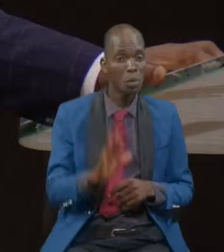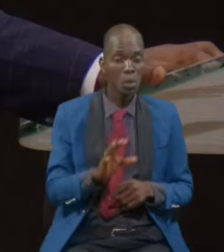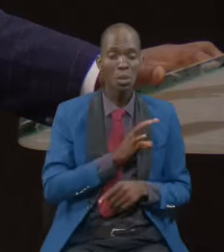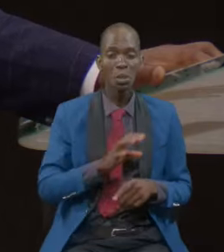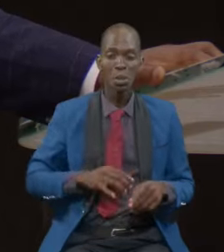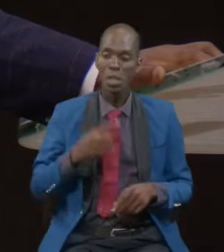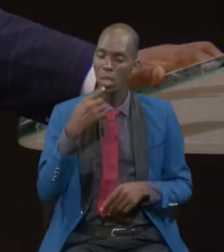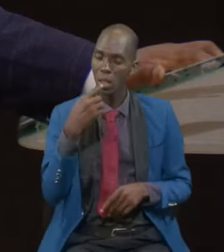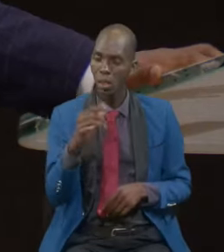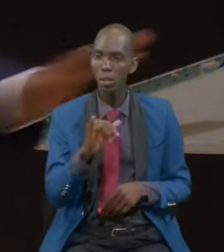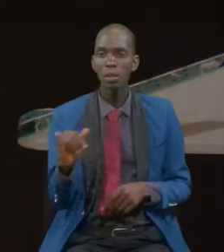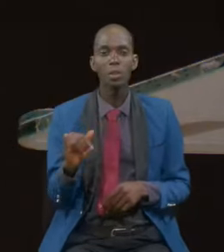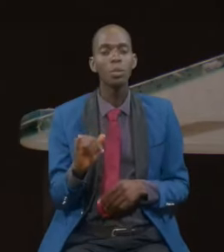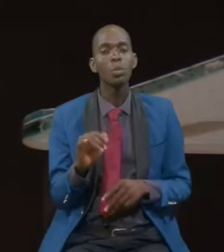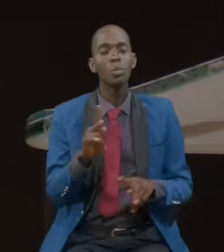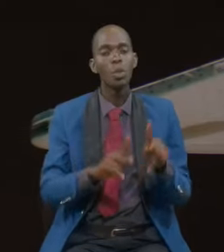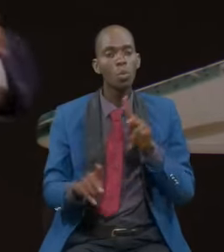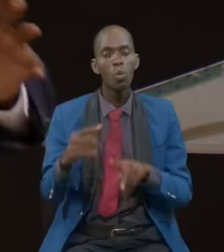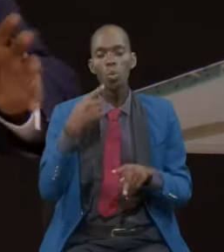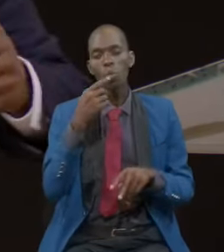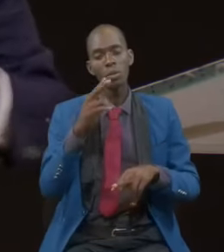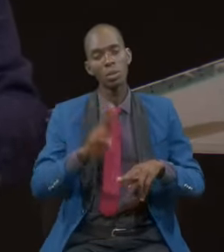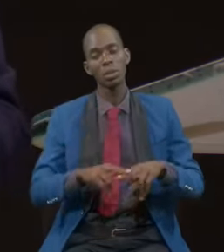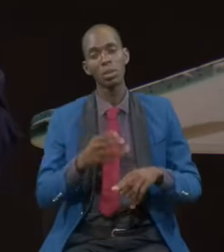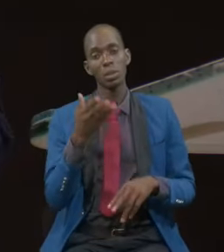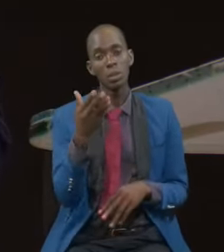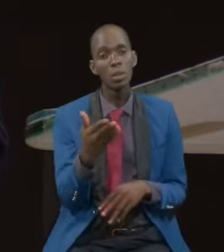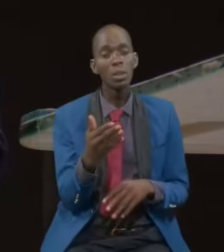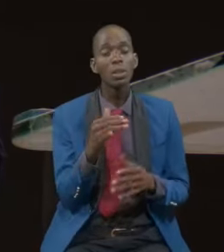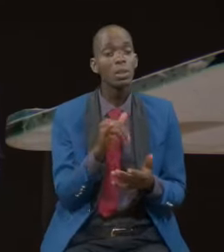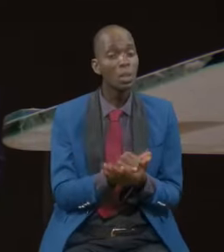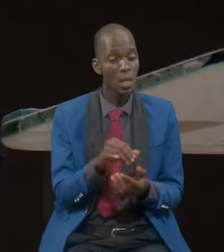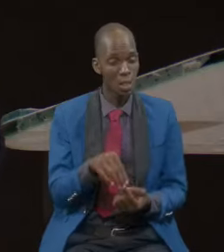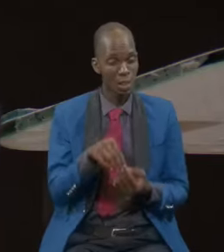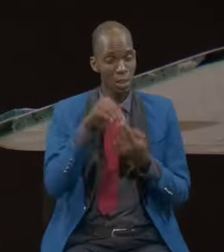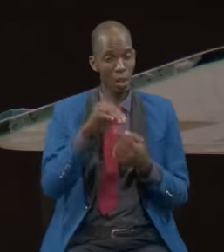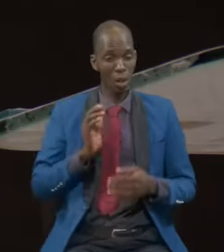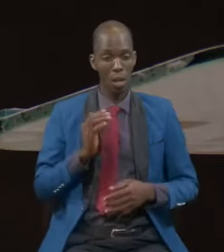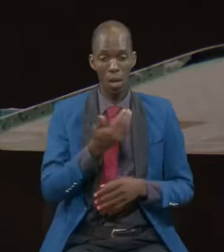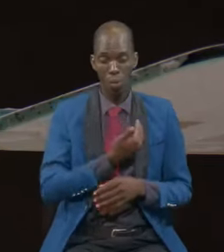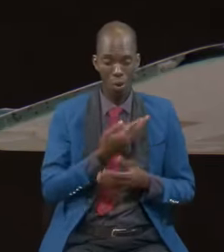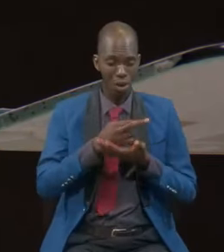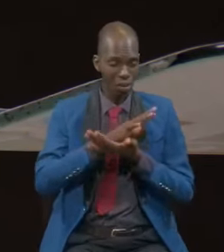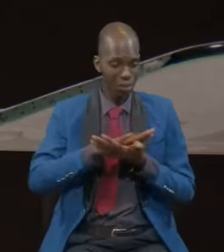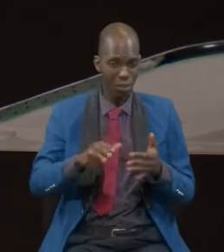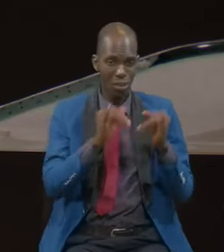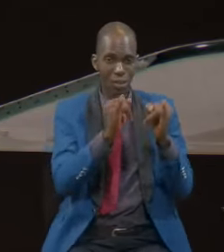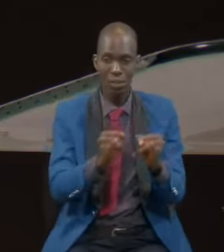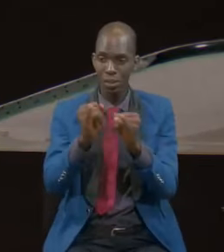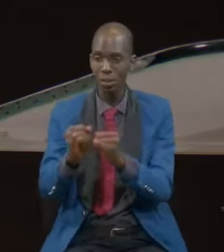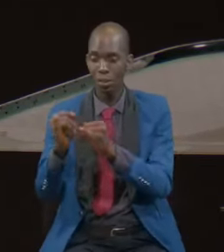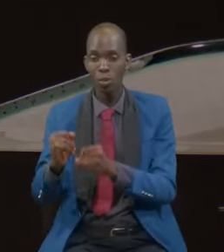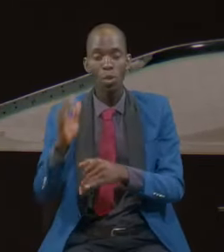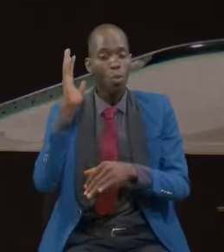saying to those, you know, at the pew, that except our righteousness individually shall exceed